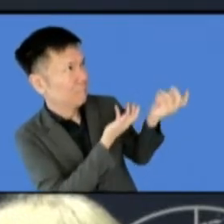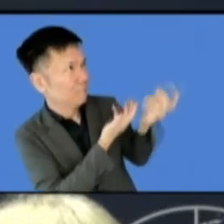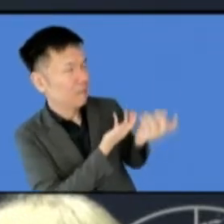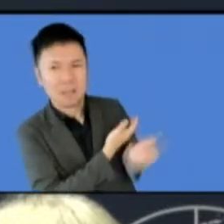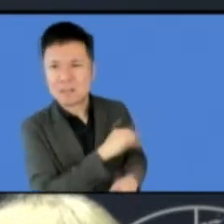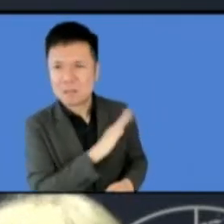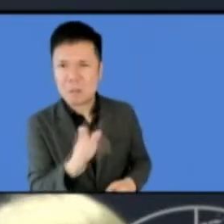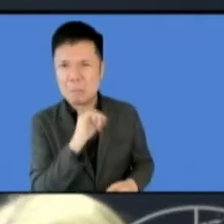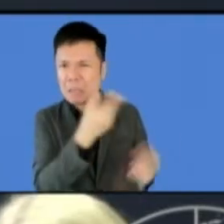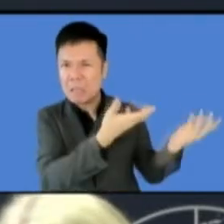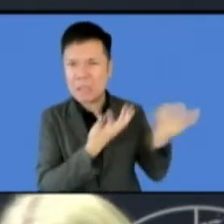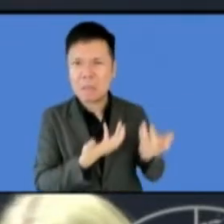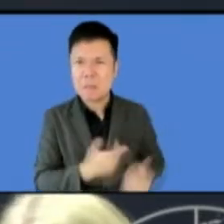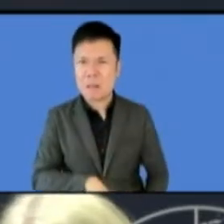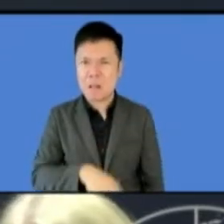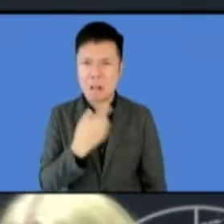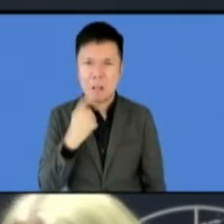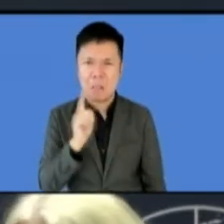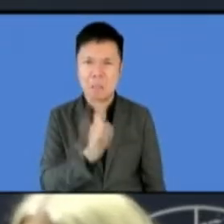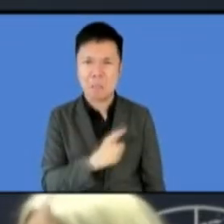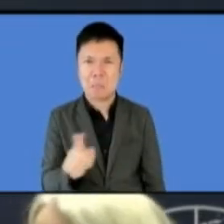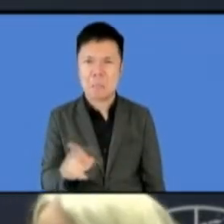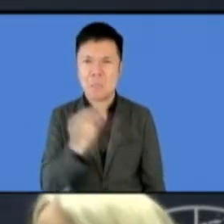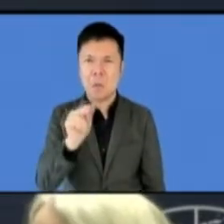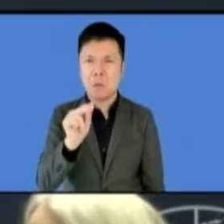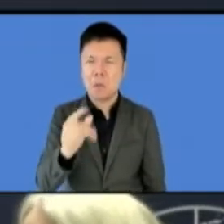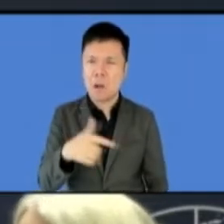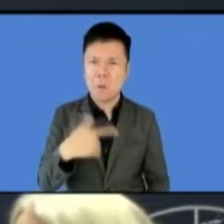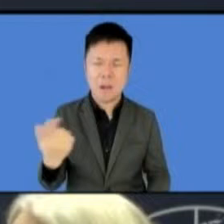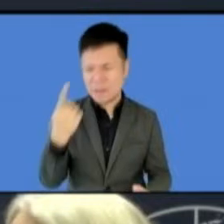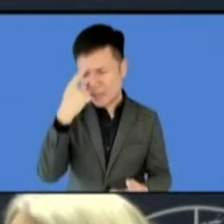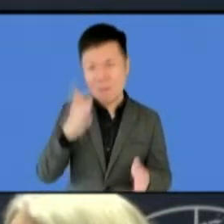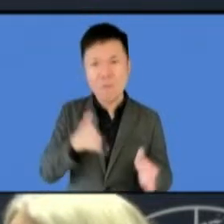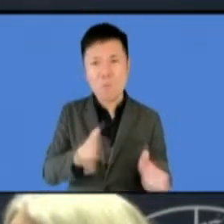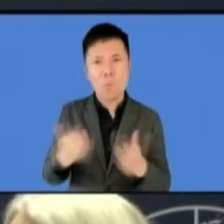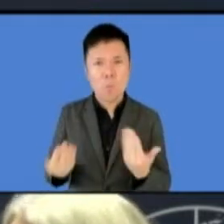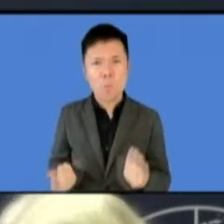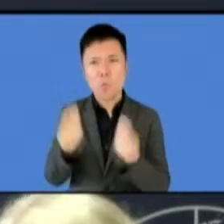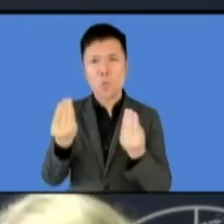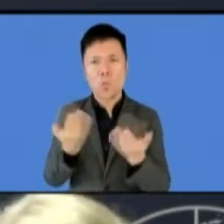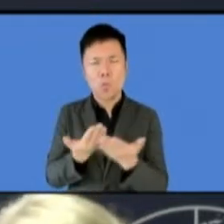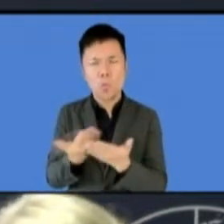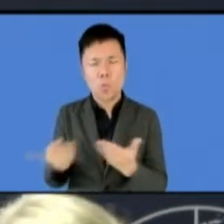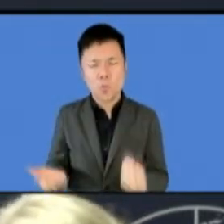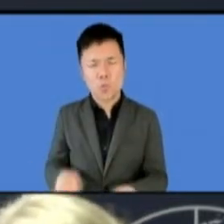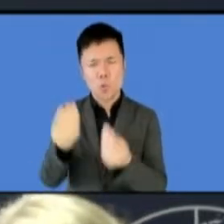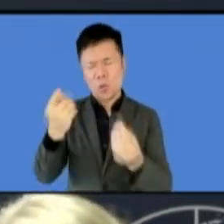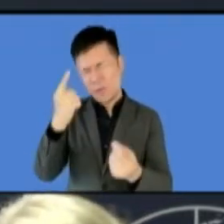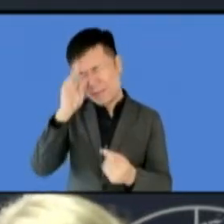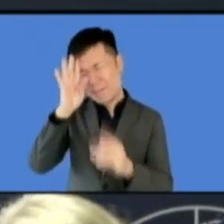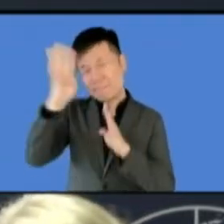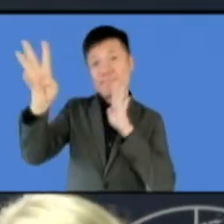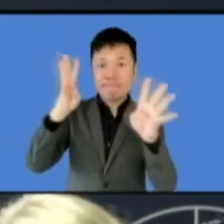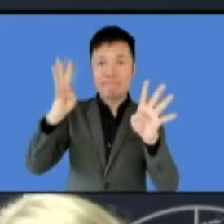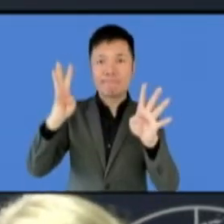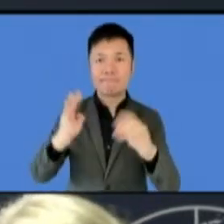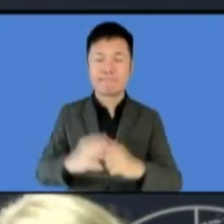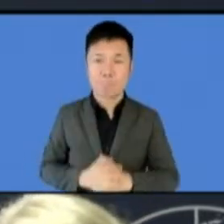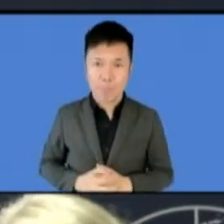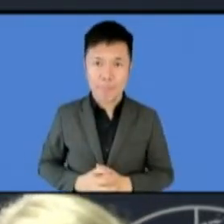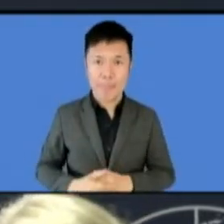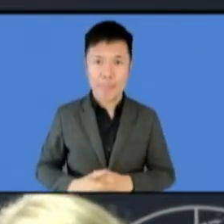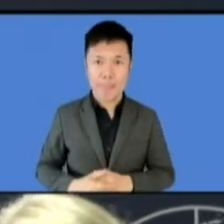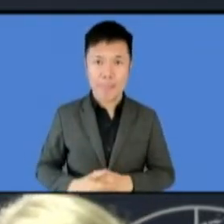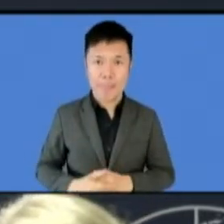not interested in taking your torch. We want to find a new way. So we need to listen to things like that. So intergenerational dialogues